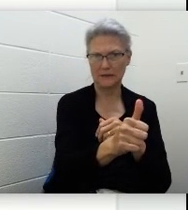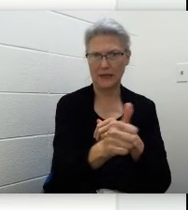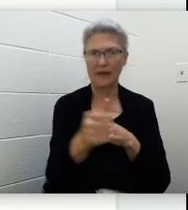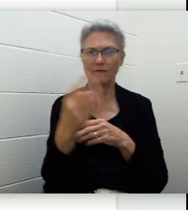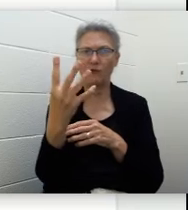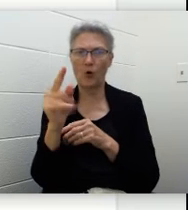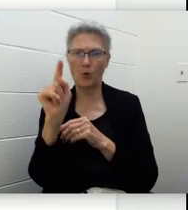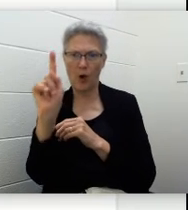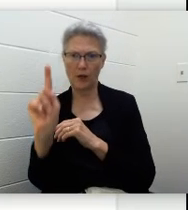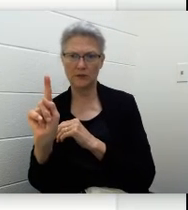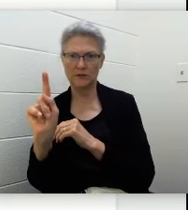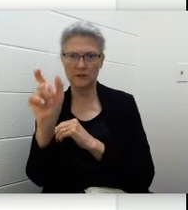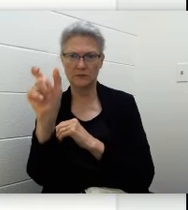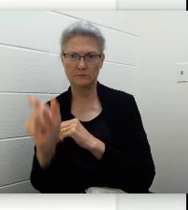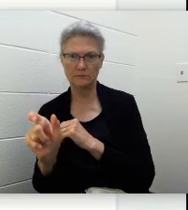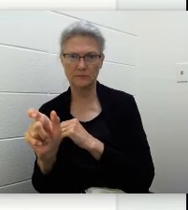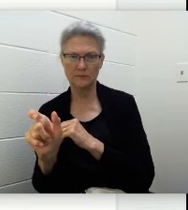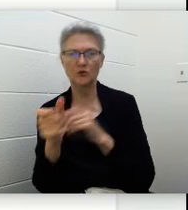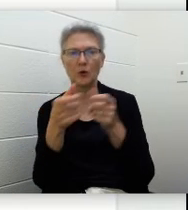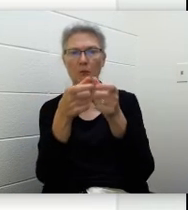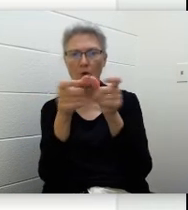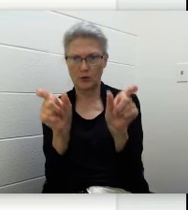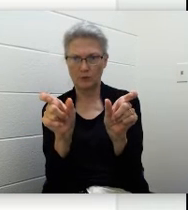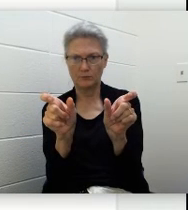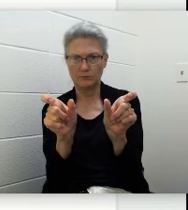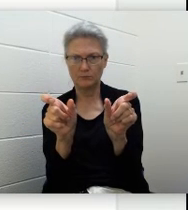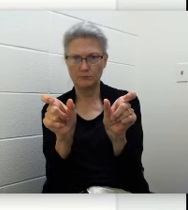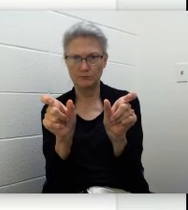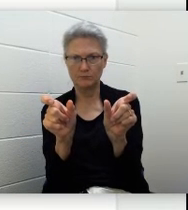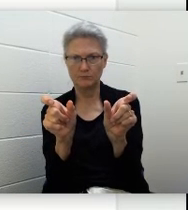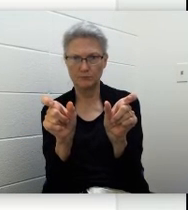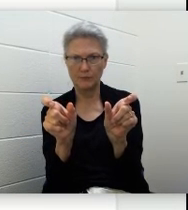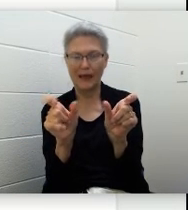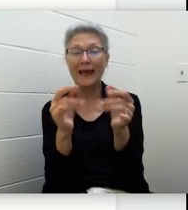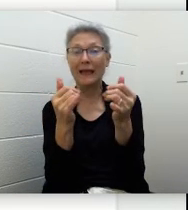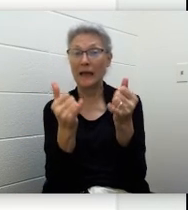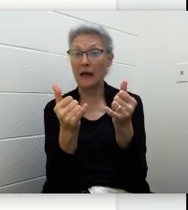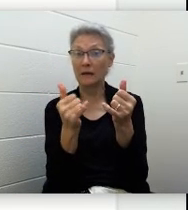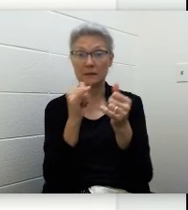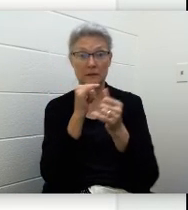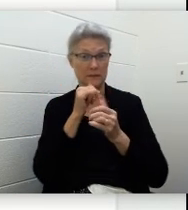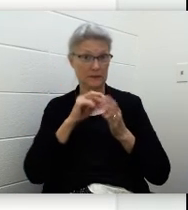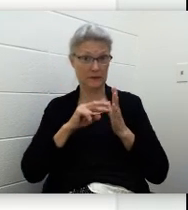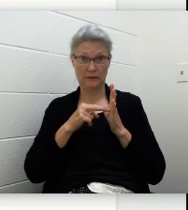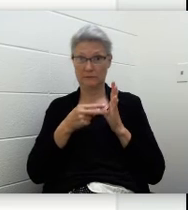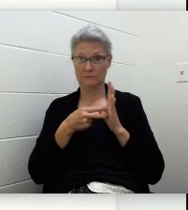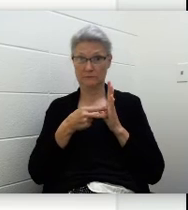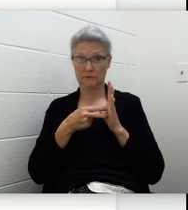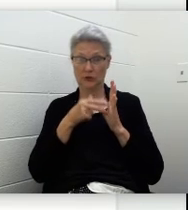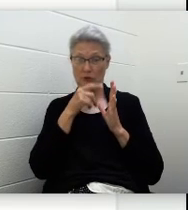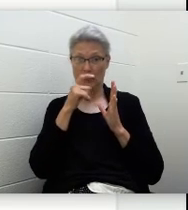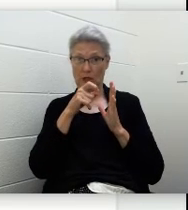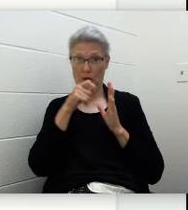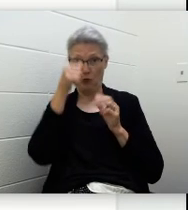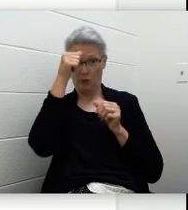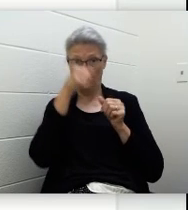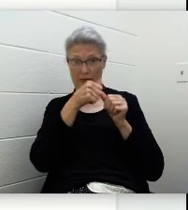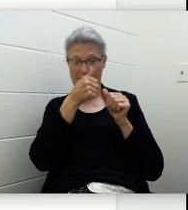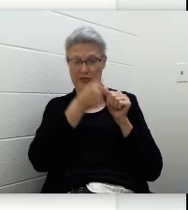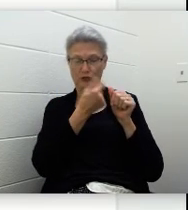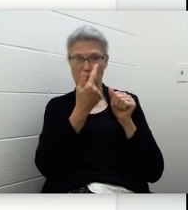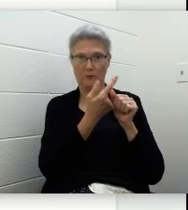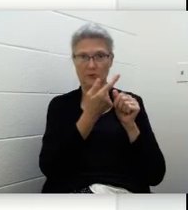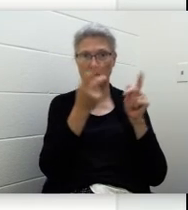and 4 ones. So we've broken it apart. Now, that doesn't mean that we don't need to remember that each one needs